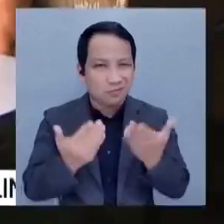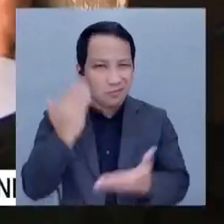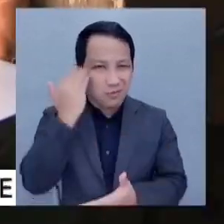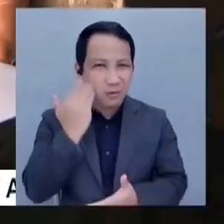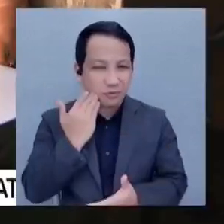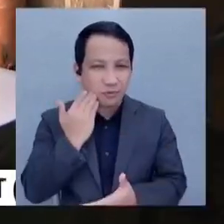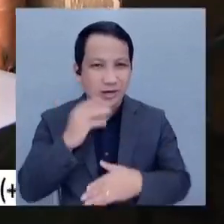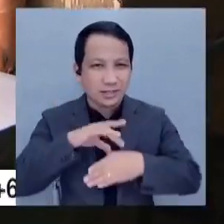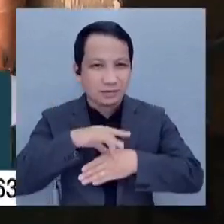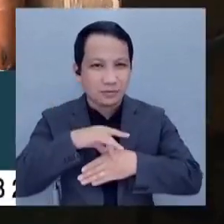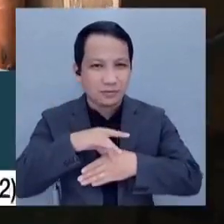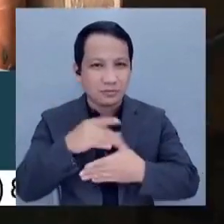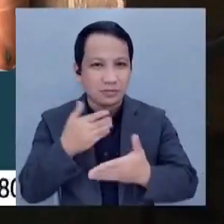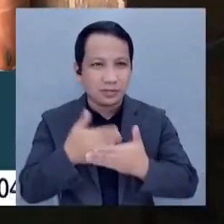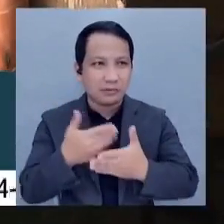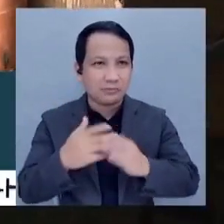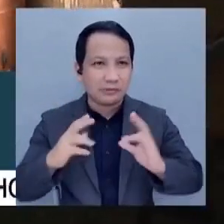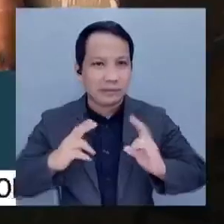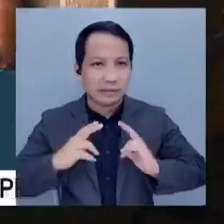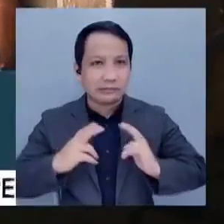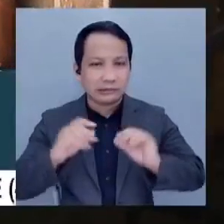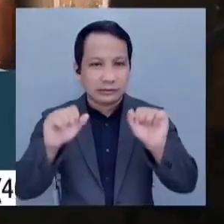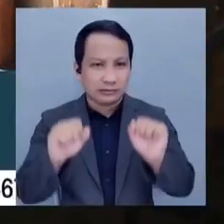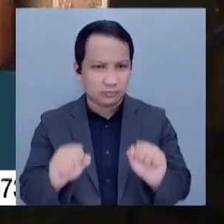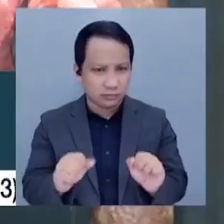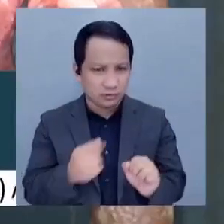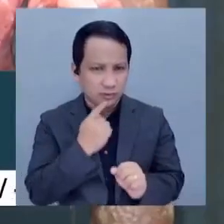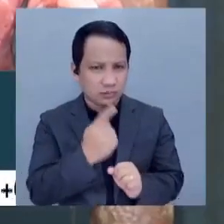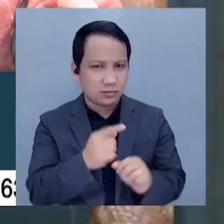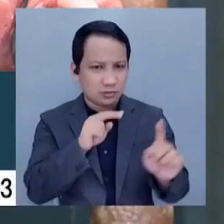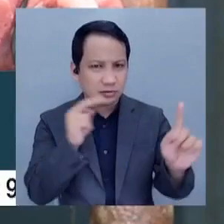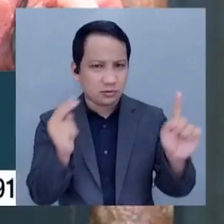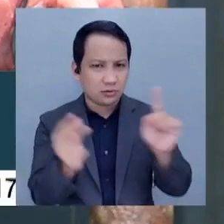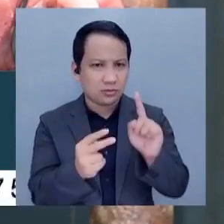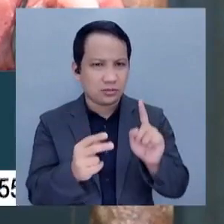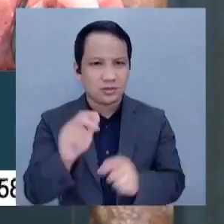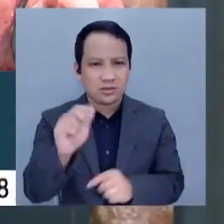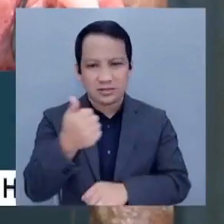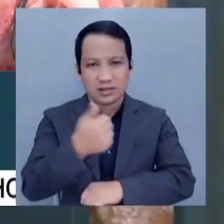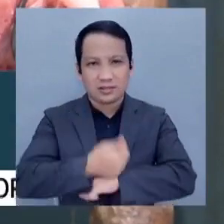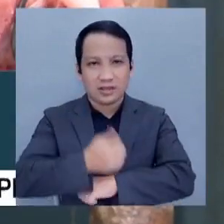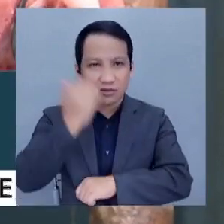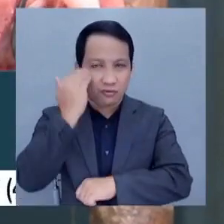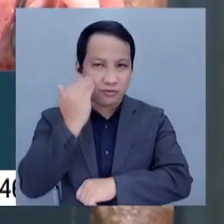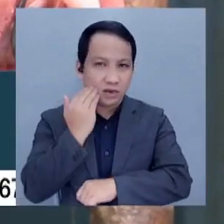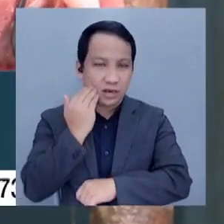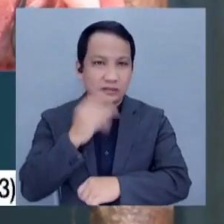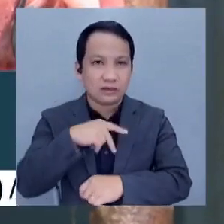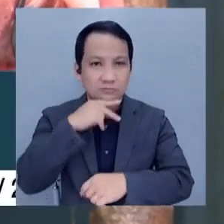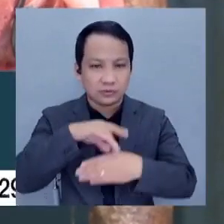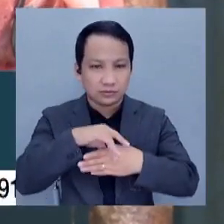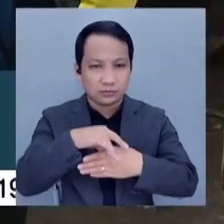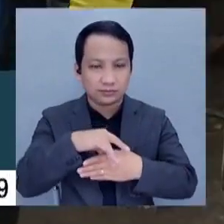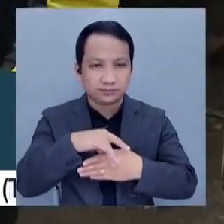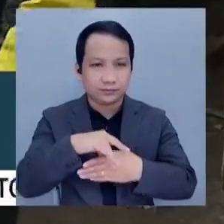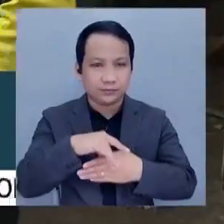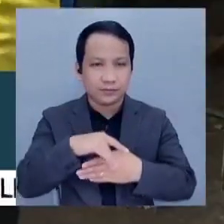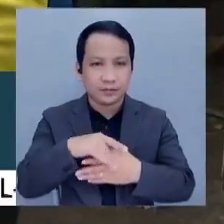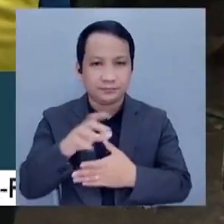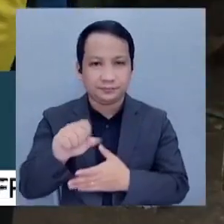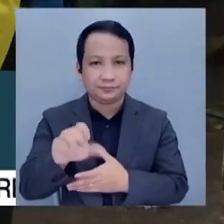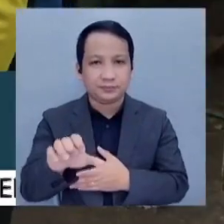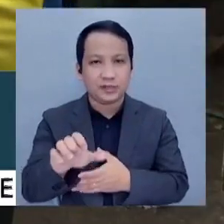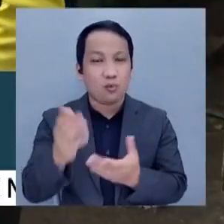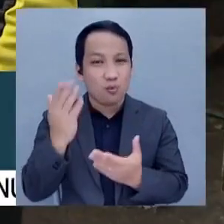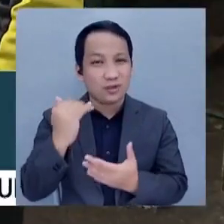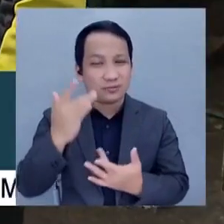holiday season. Now, the agency is projecting a 10-day supply shortfall in the fourth quarter as cases of African swine fever